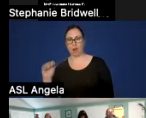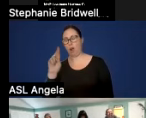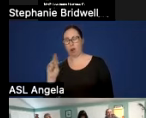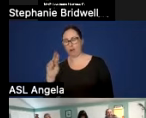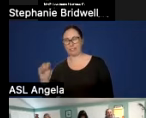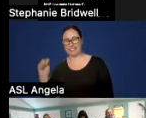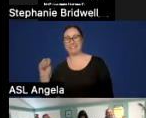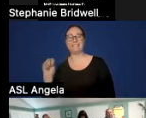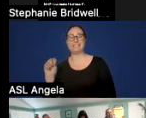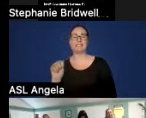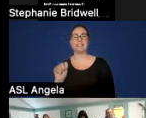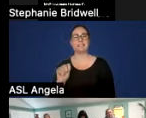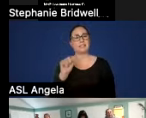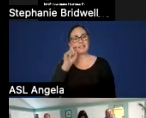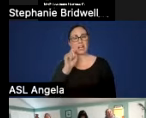response teams.